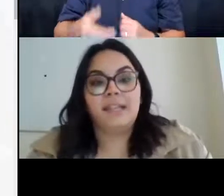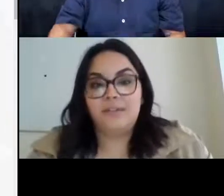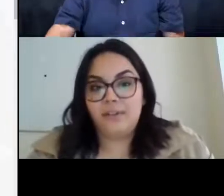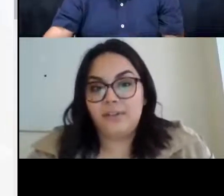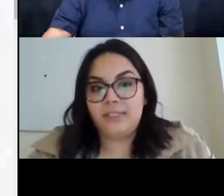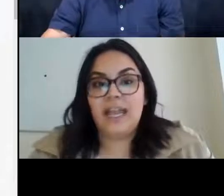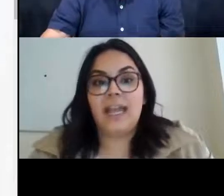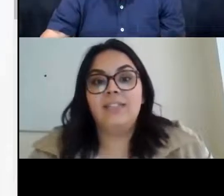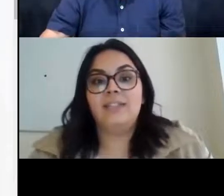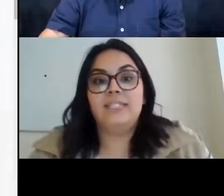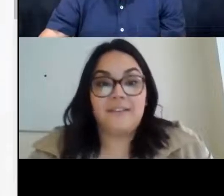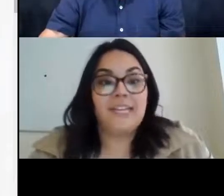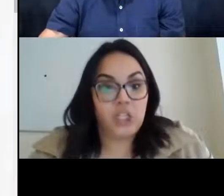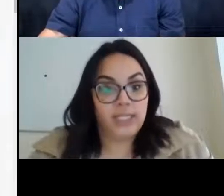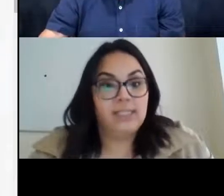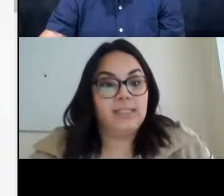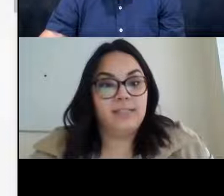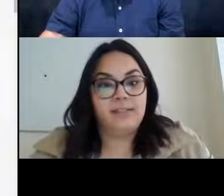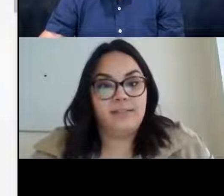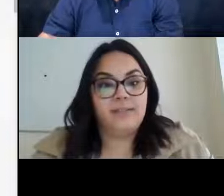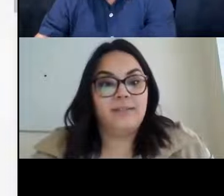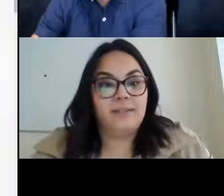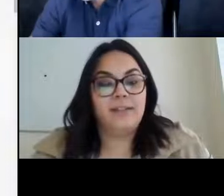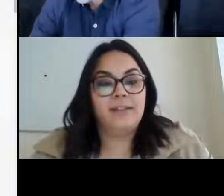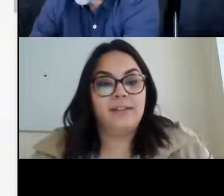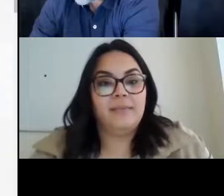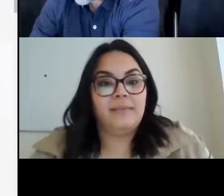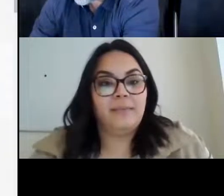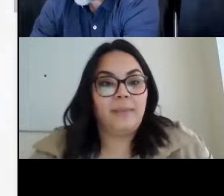Aligning data fields and definitions.